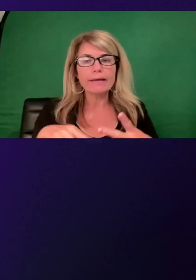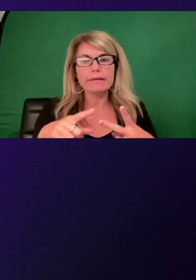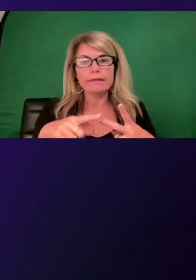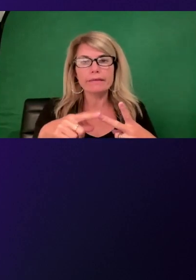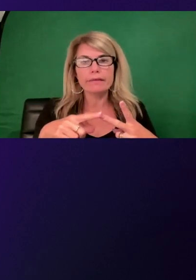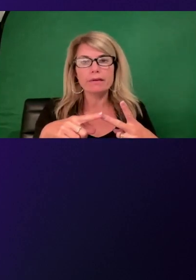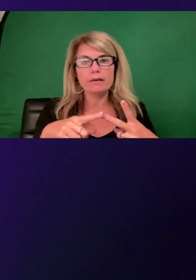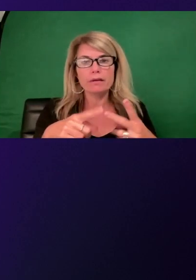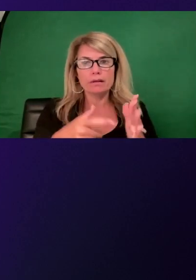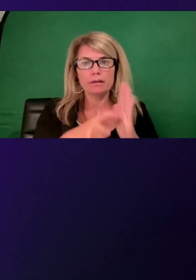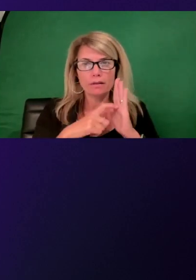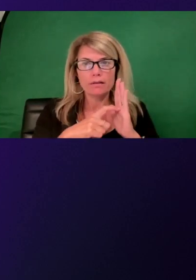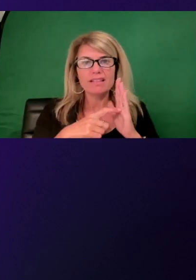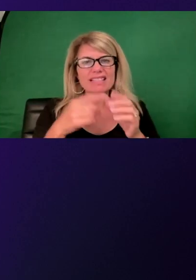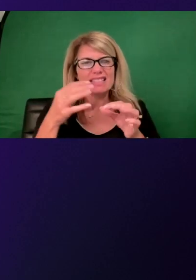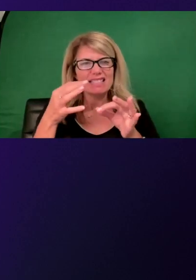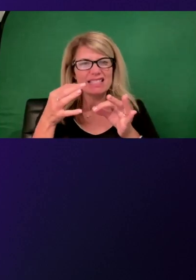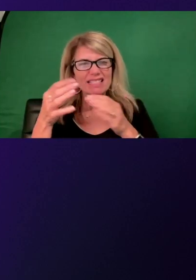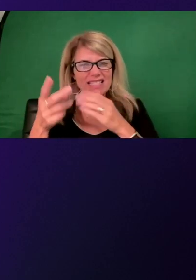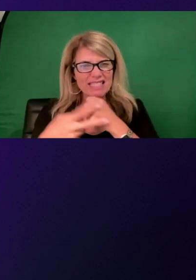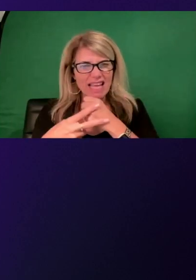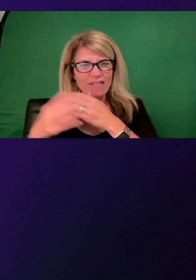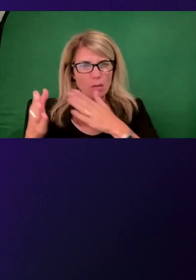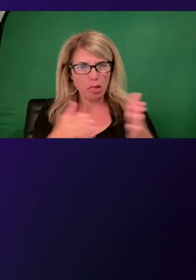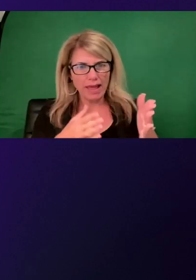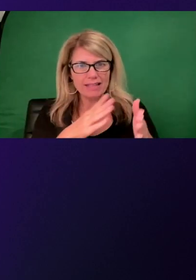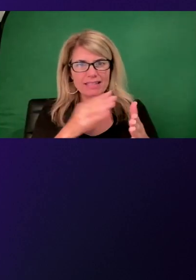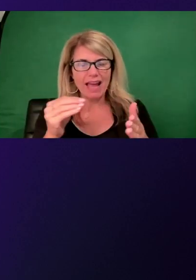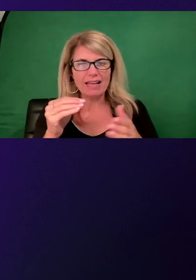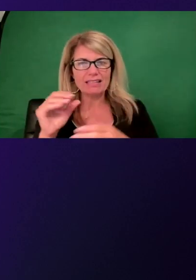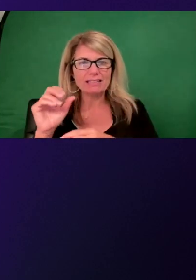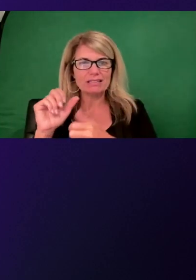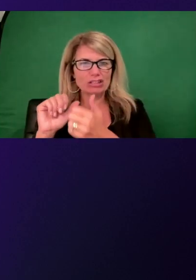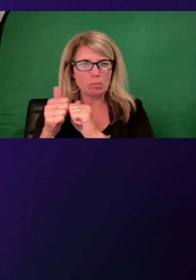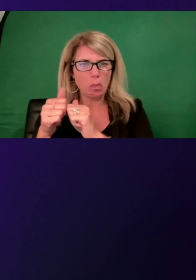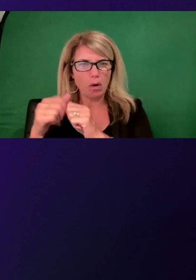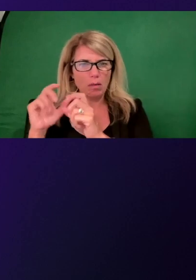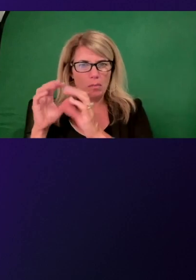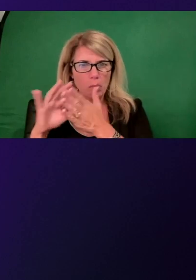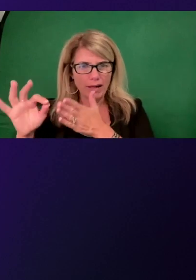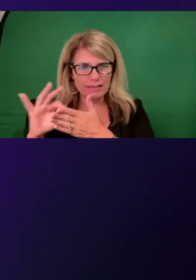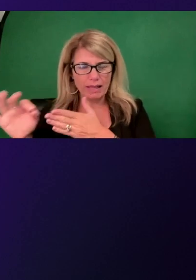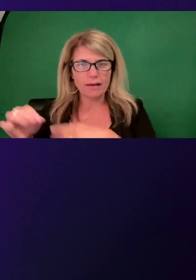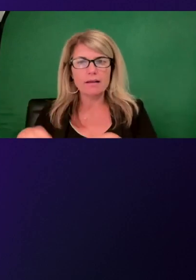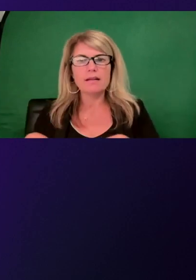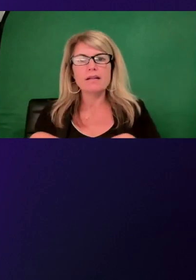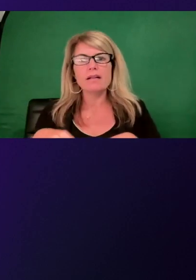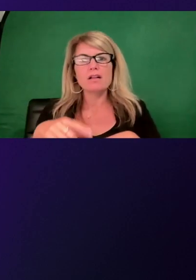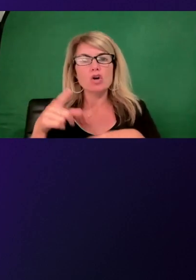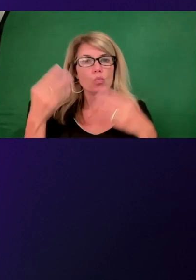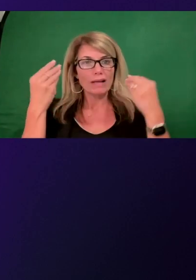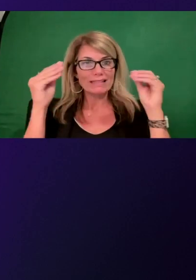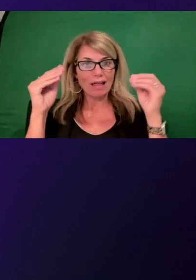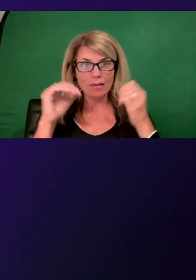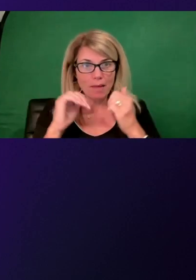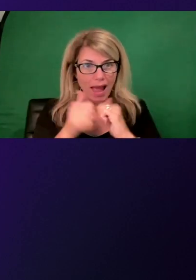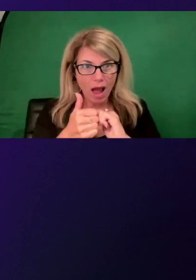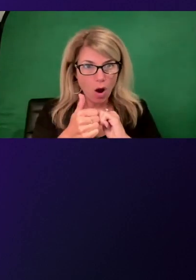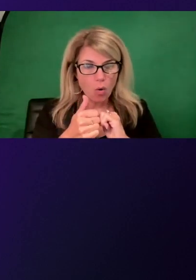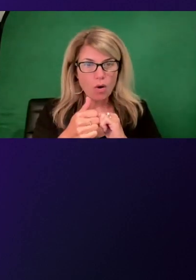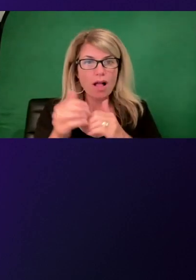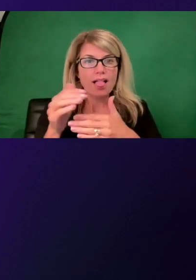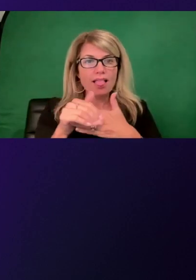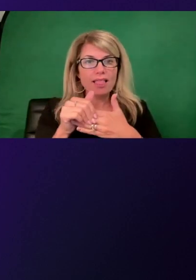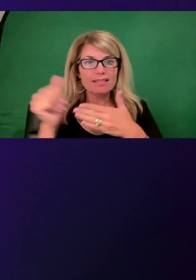have savings plans, and the spot pricing. And in that, the way these instances are sold, these are by the dollar per hour kind